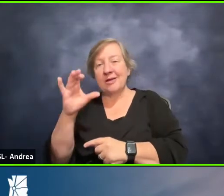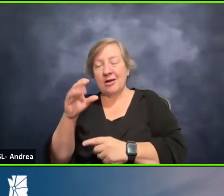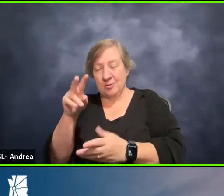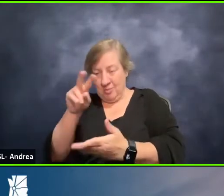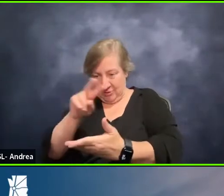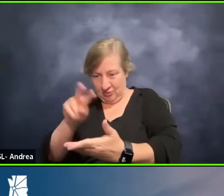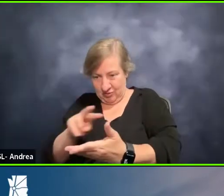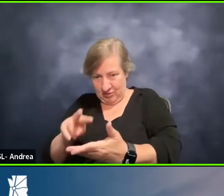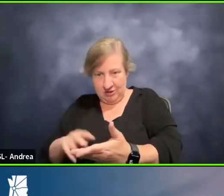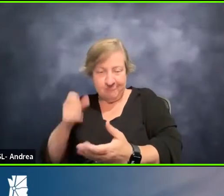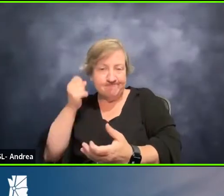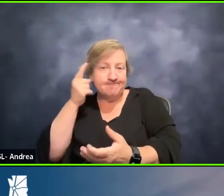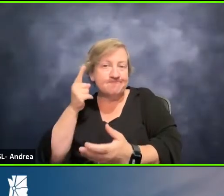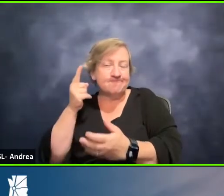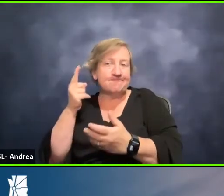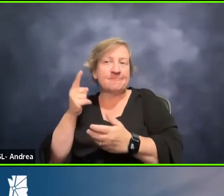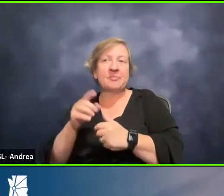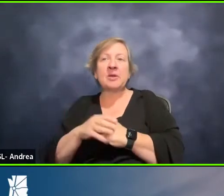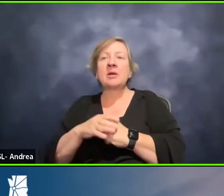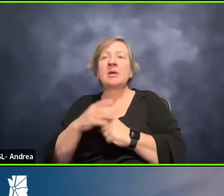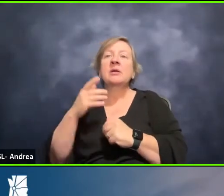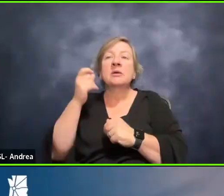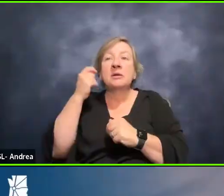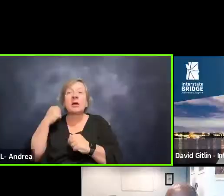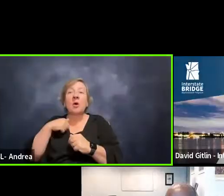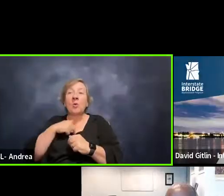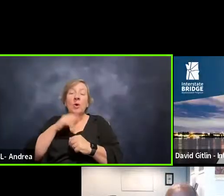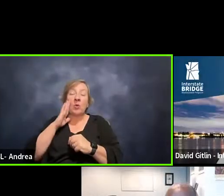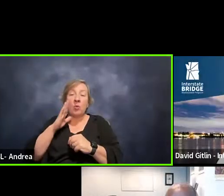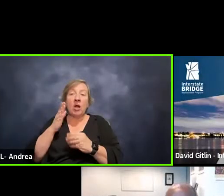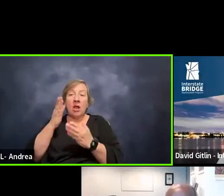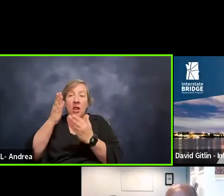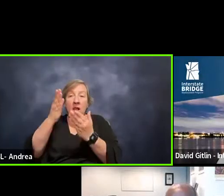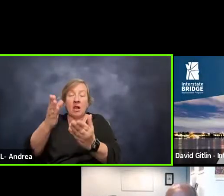reference. However, we will be posting